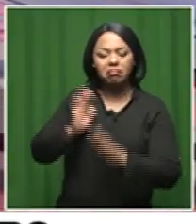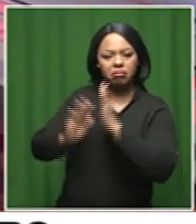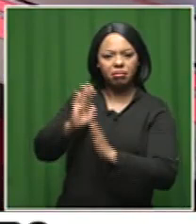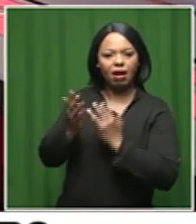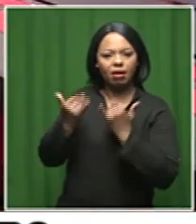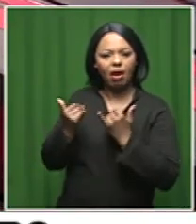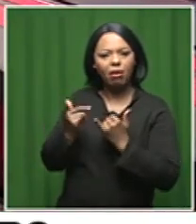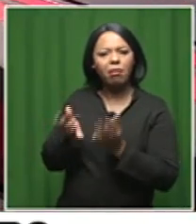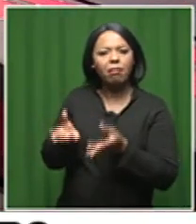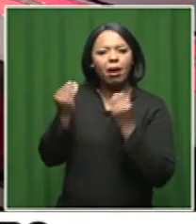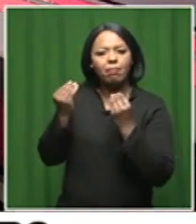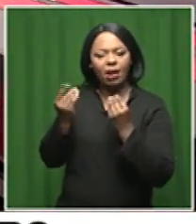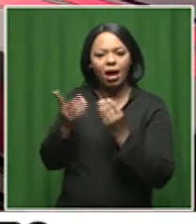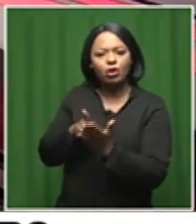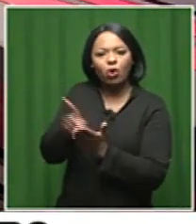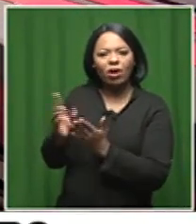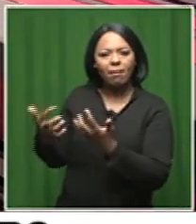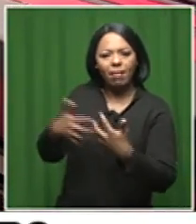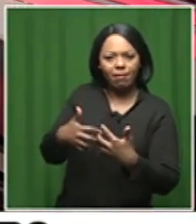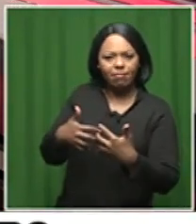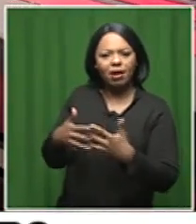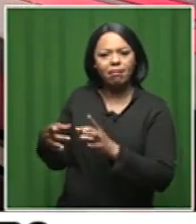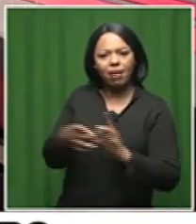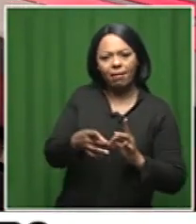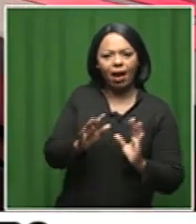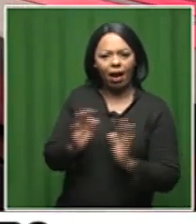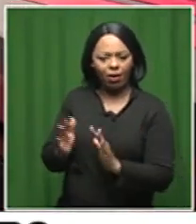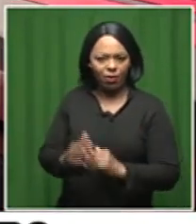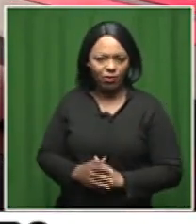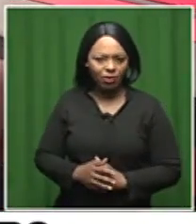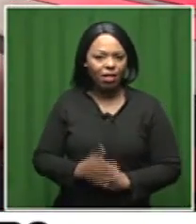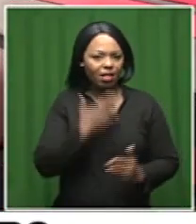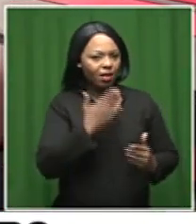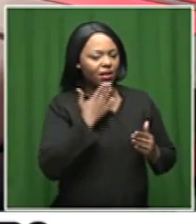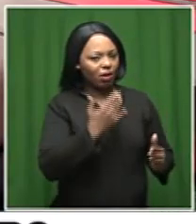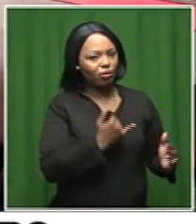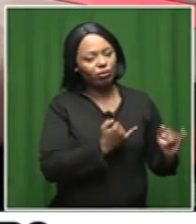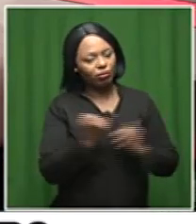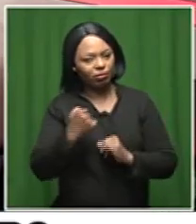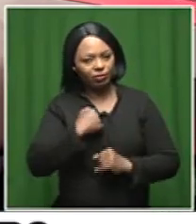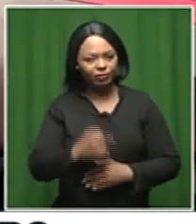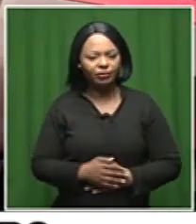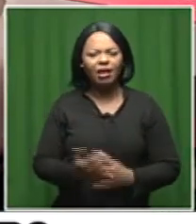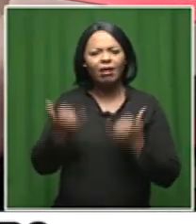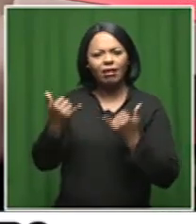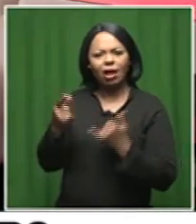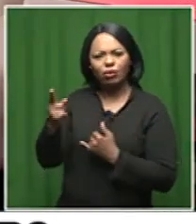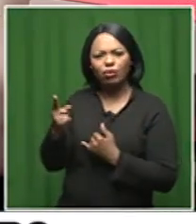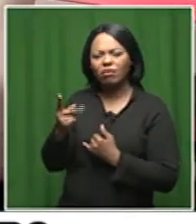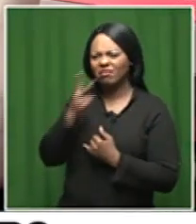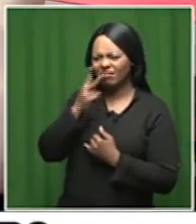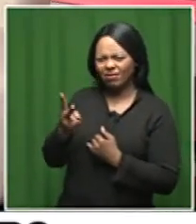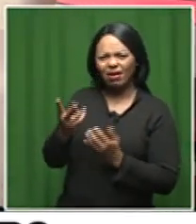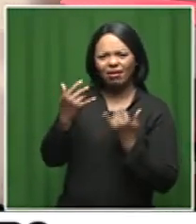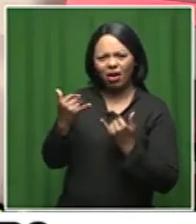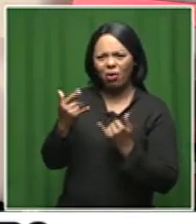so much for joining us today. Thank you, Dr. Mr. Thank you for having me. Thank you. So let's jump into it. Here you are, you've just received a diagnosis of some sort, and